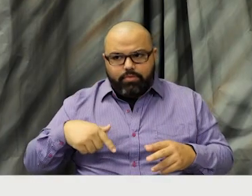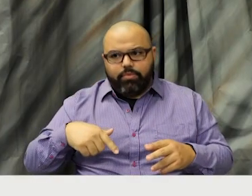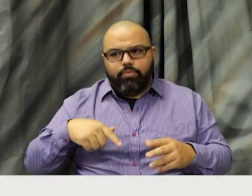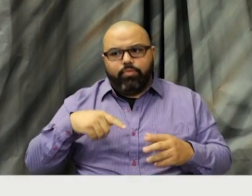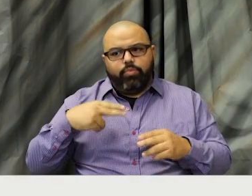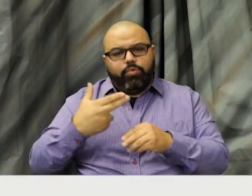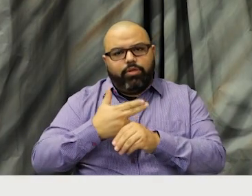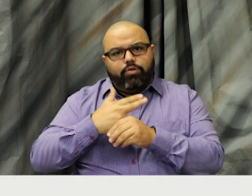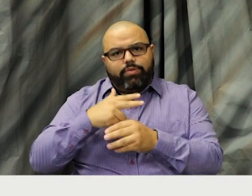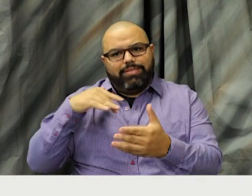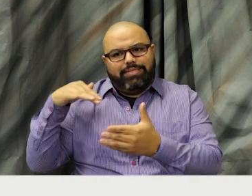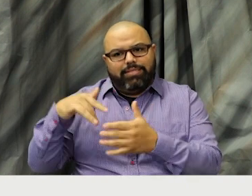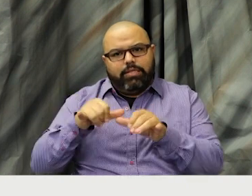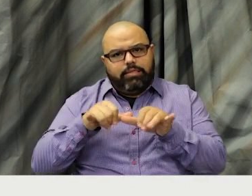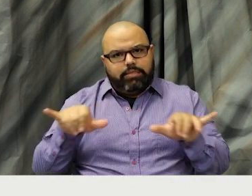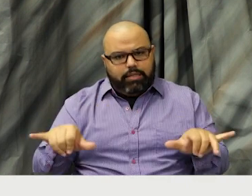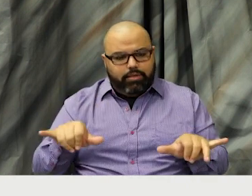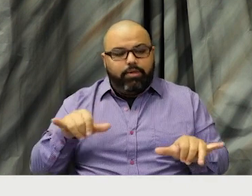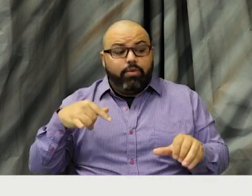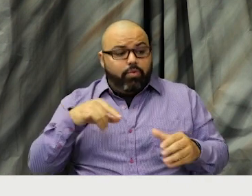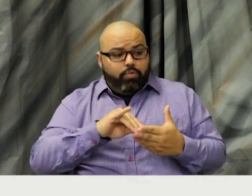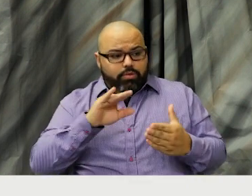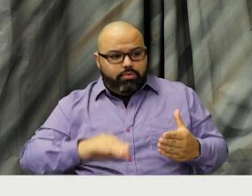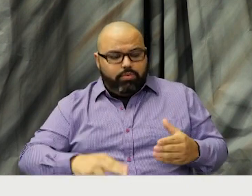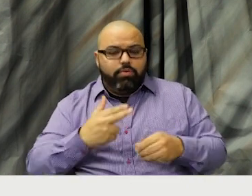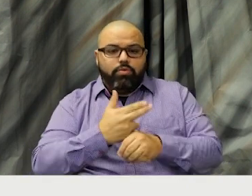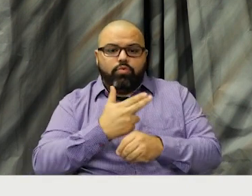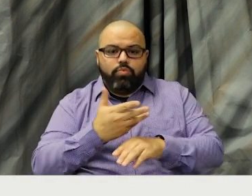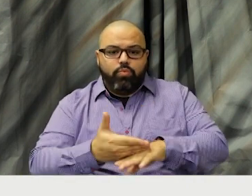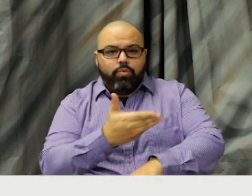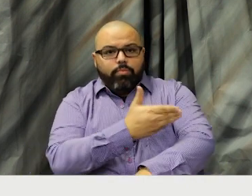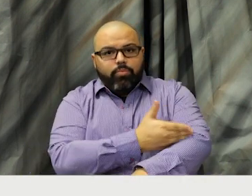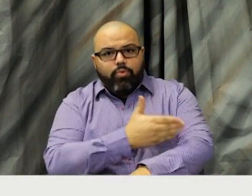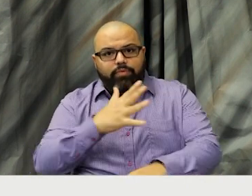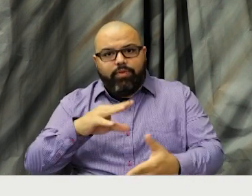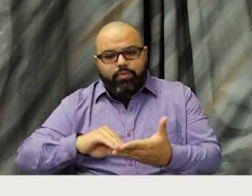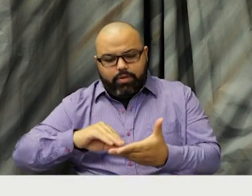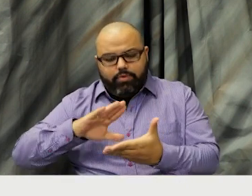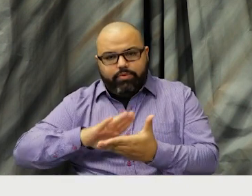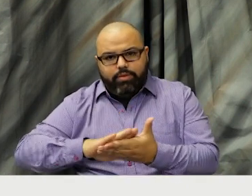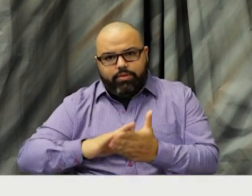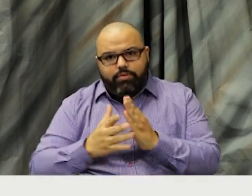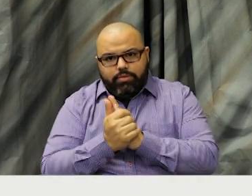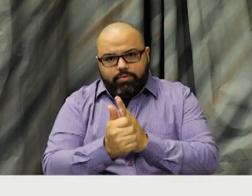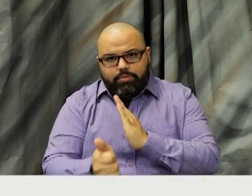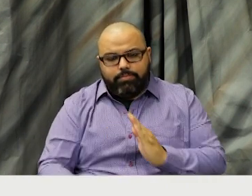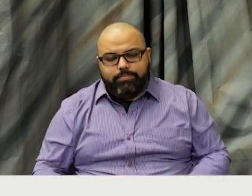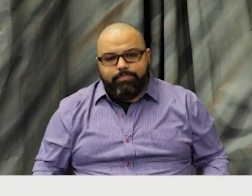app StudySync, where students are learning how to improve their annotation skills.